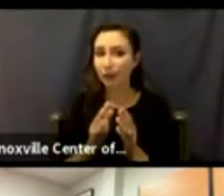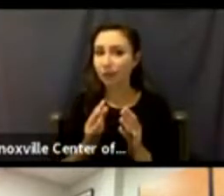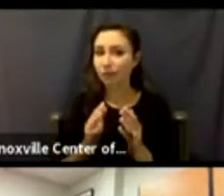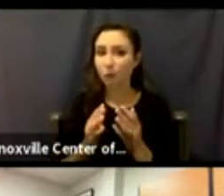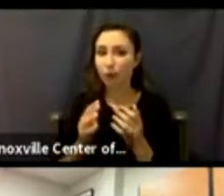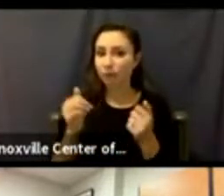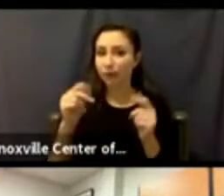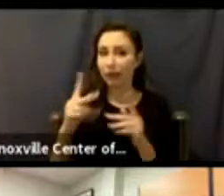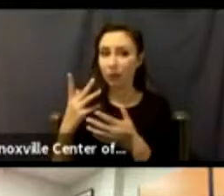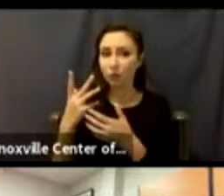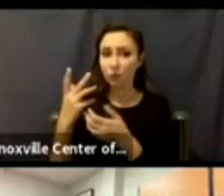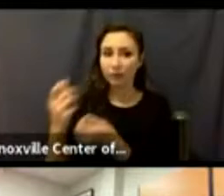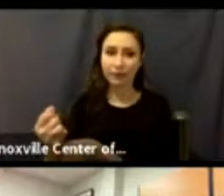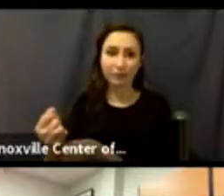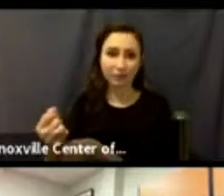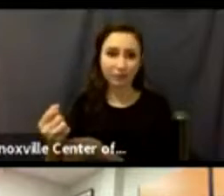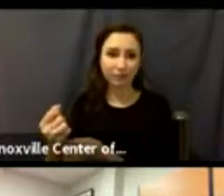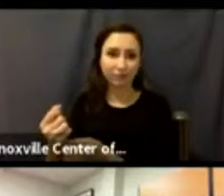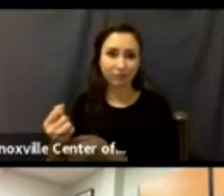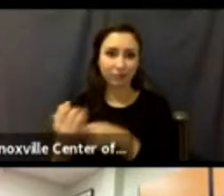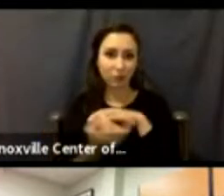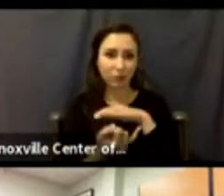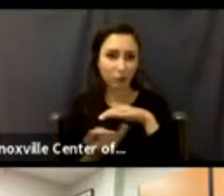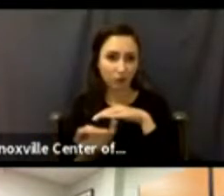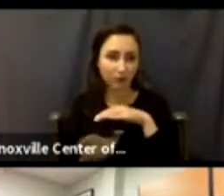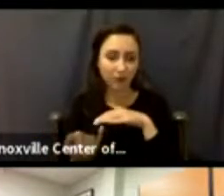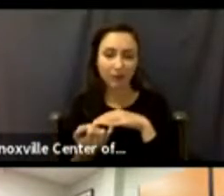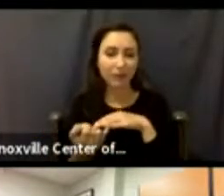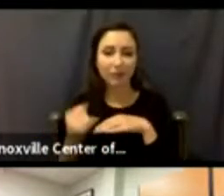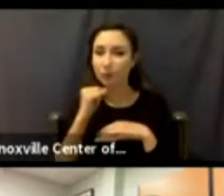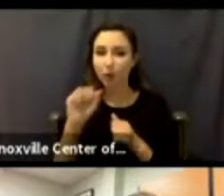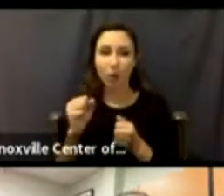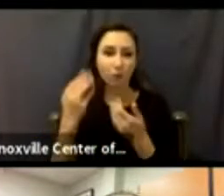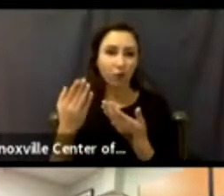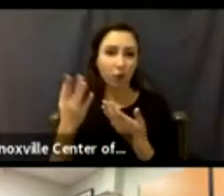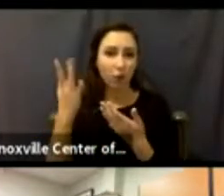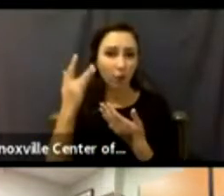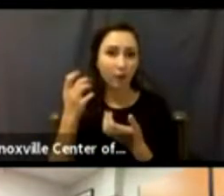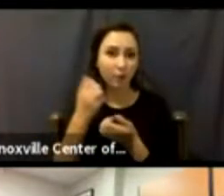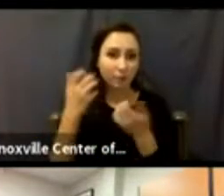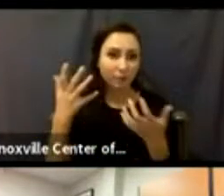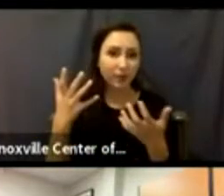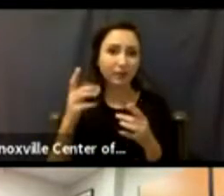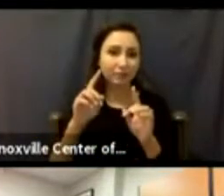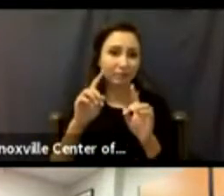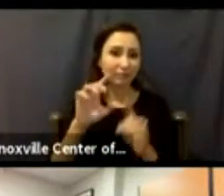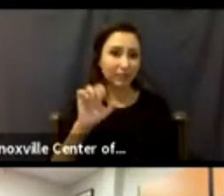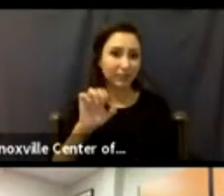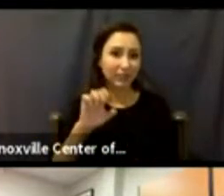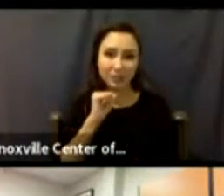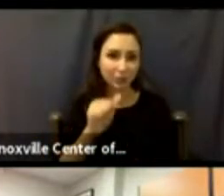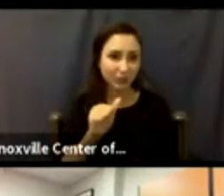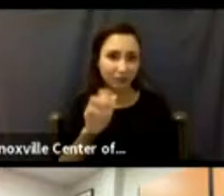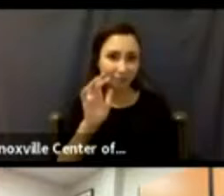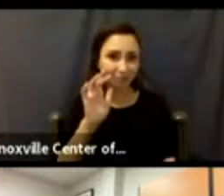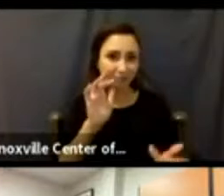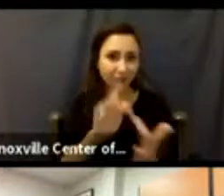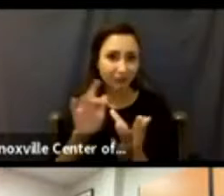isolation. We are no longer providing those because a lot of cases we don't contact. And so employers